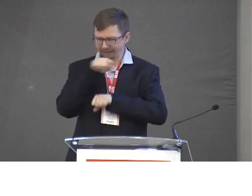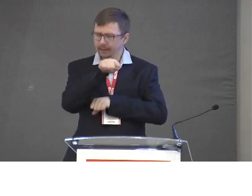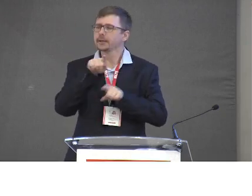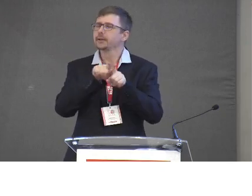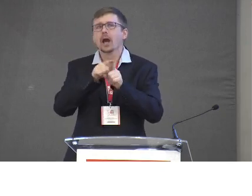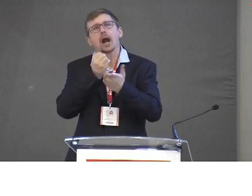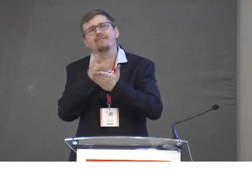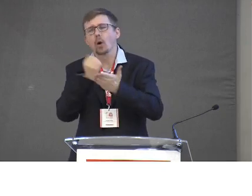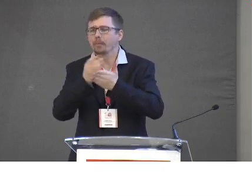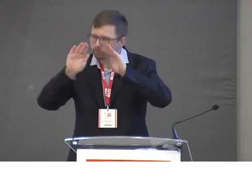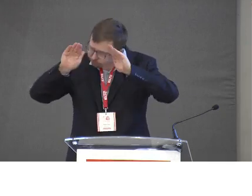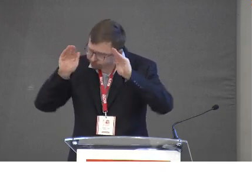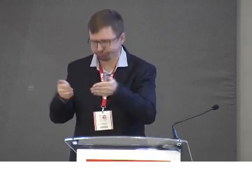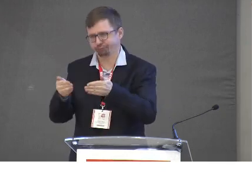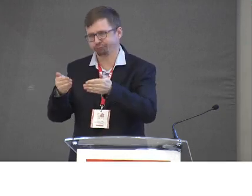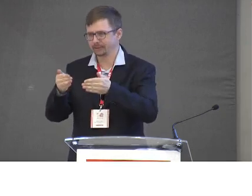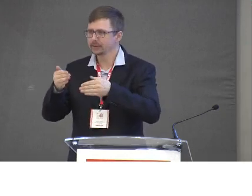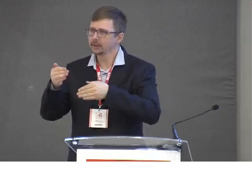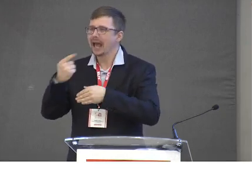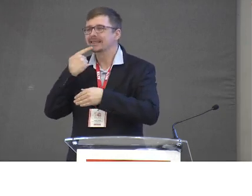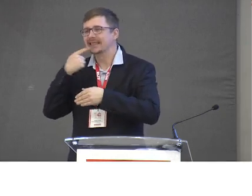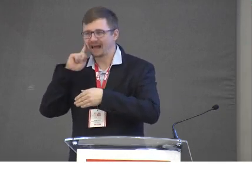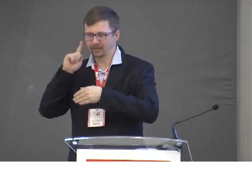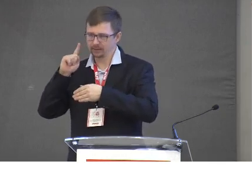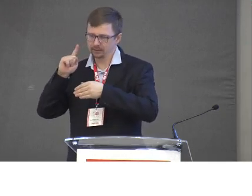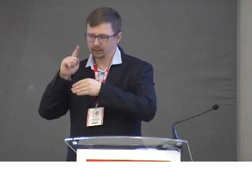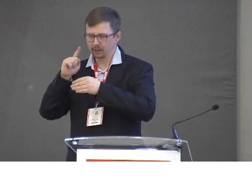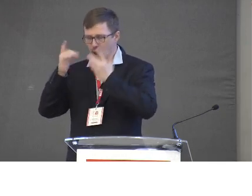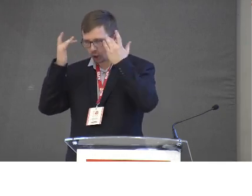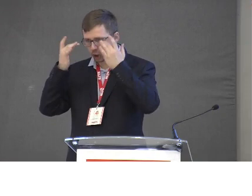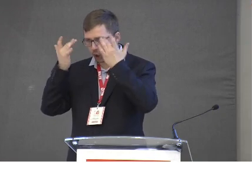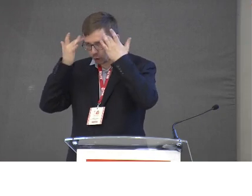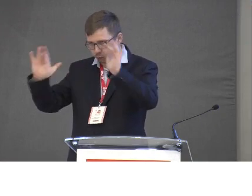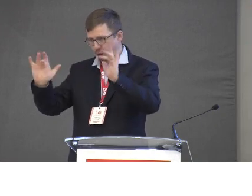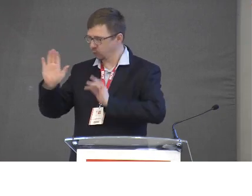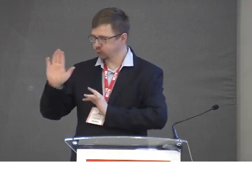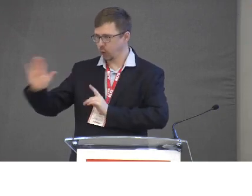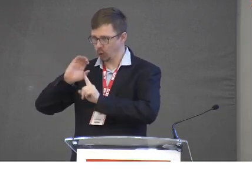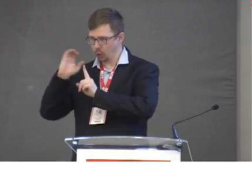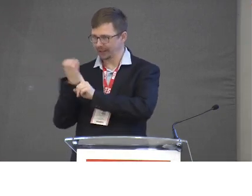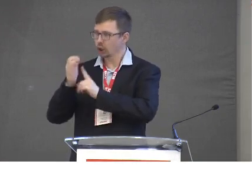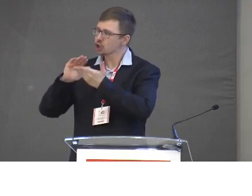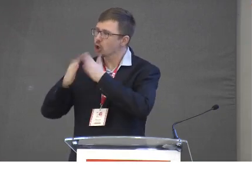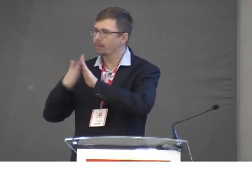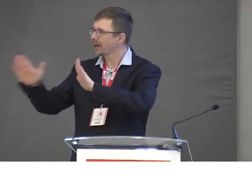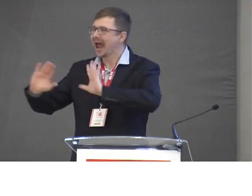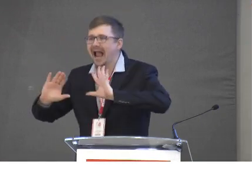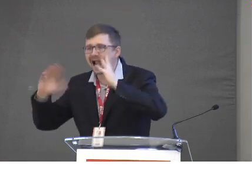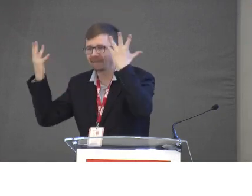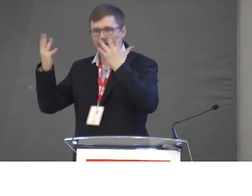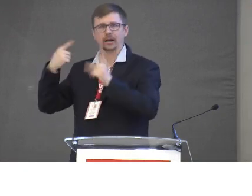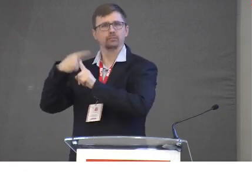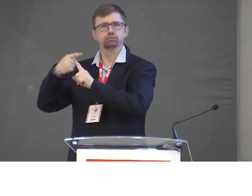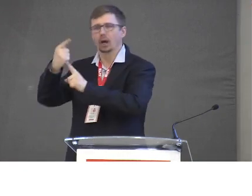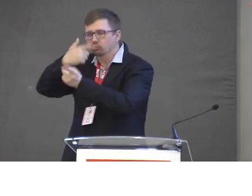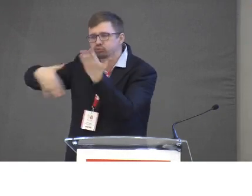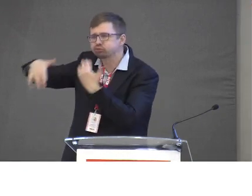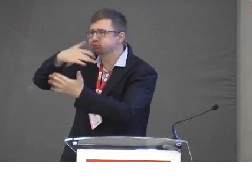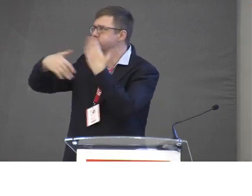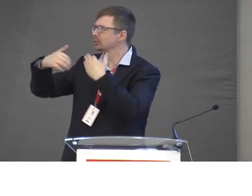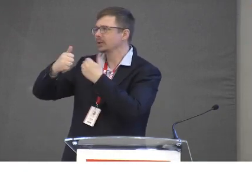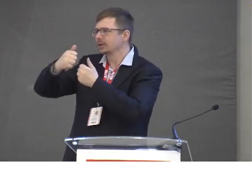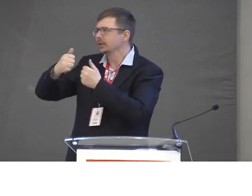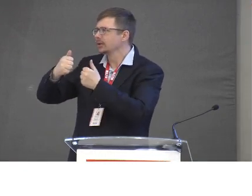book as a frame of reference. The next chapter looks into the social and cultural aspects of the deaf